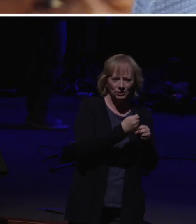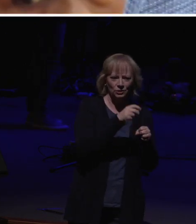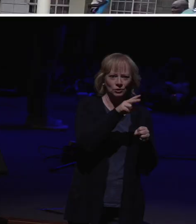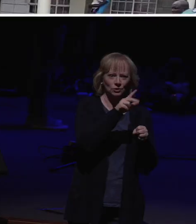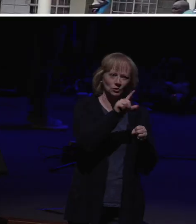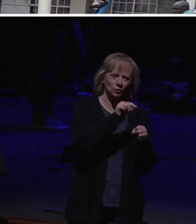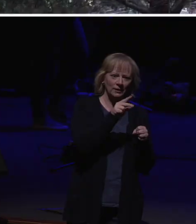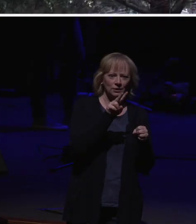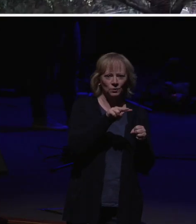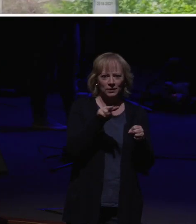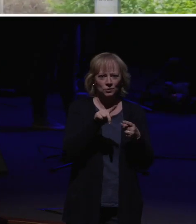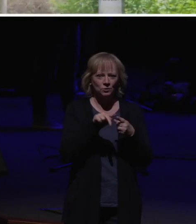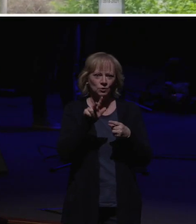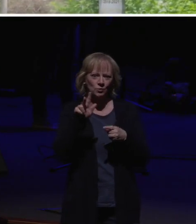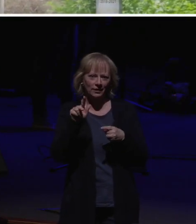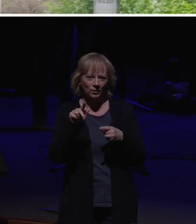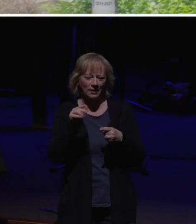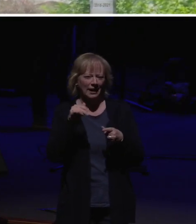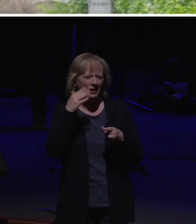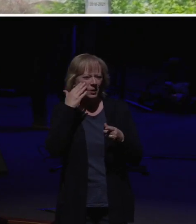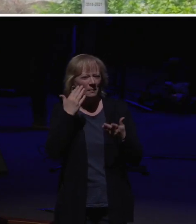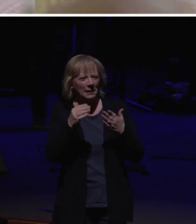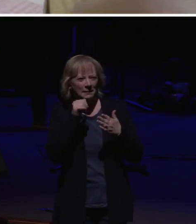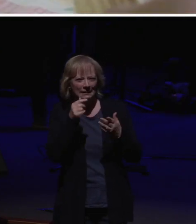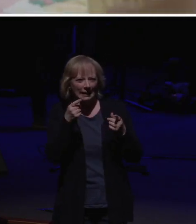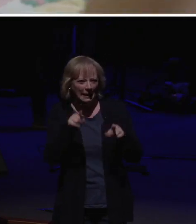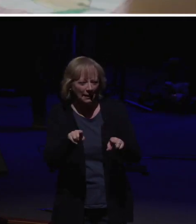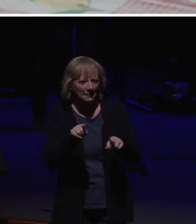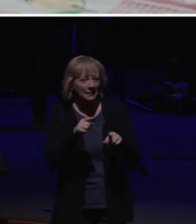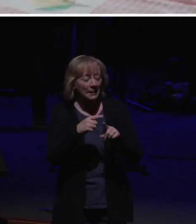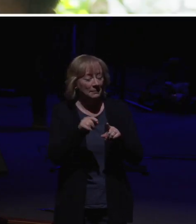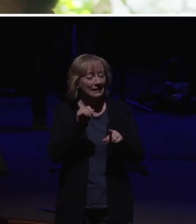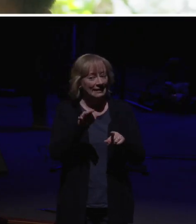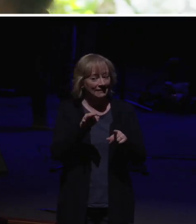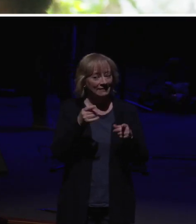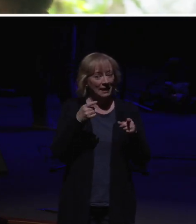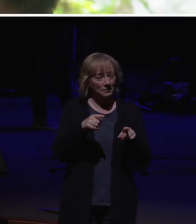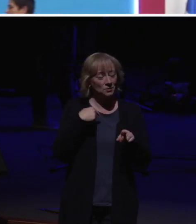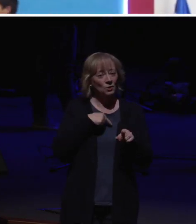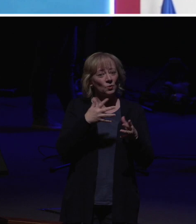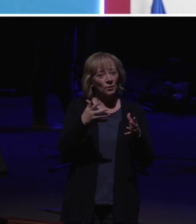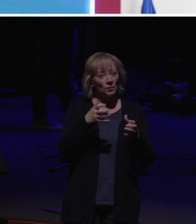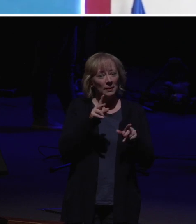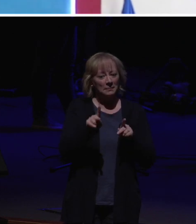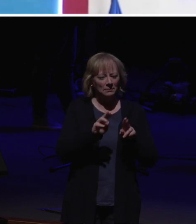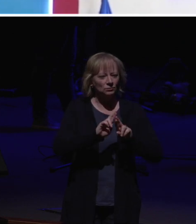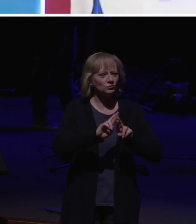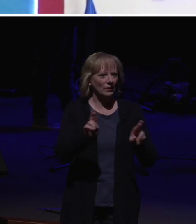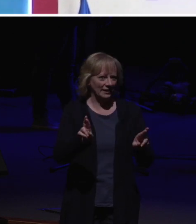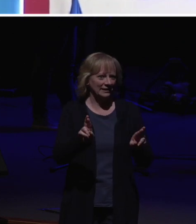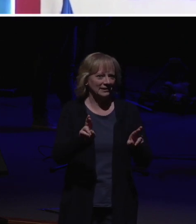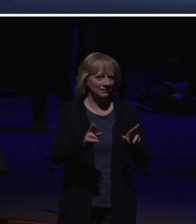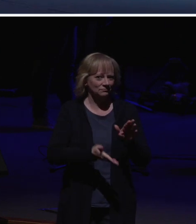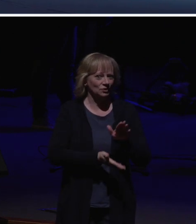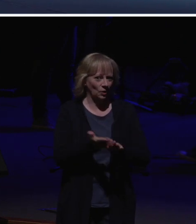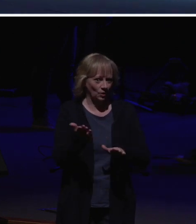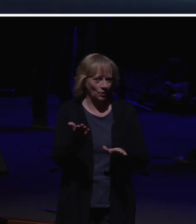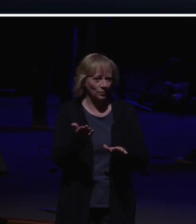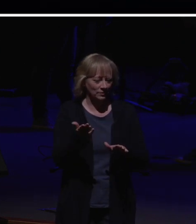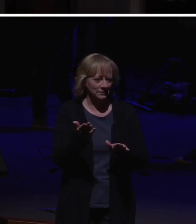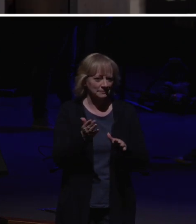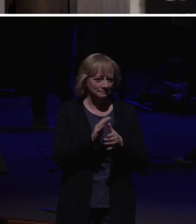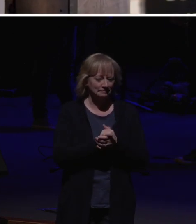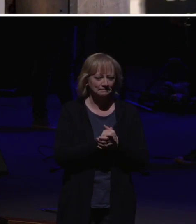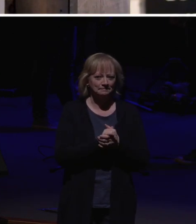2022-23. I know you're saying it might not happen. It might not. But if it does, we want men and women ready to go. Is that the one for